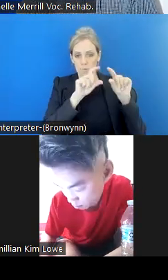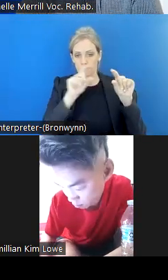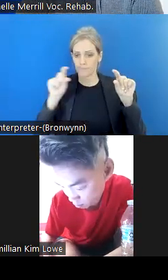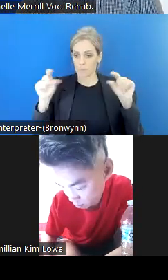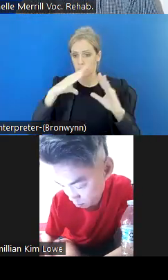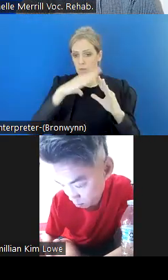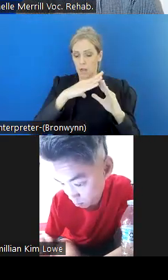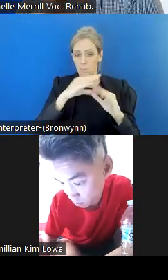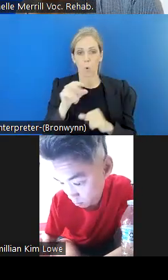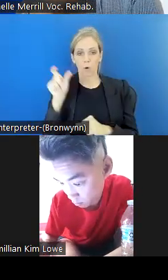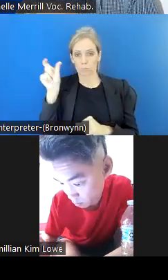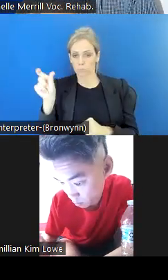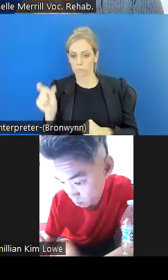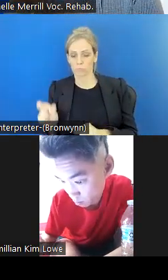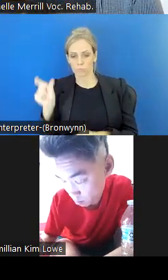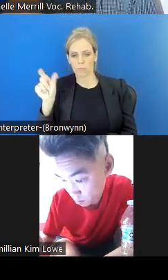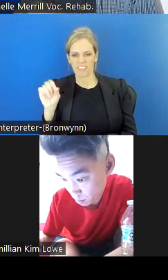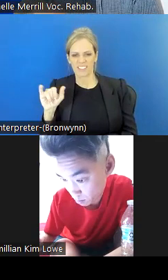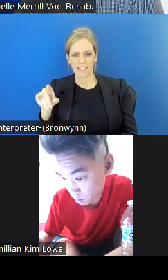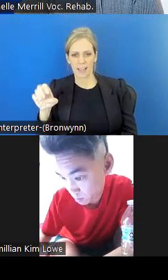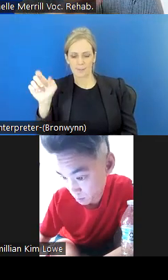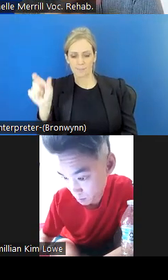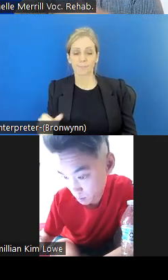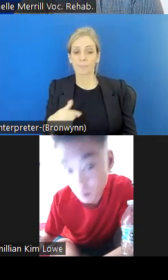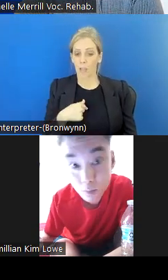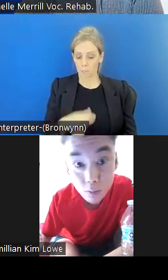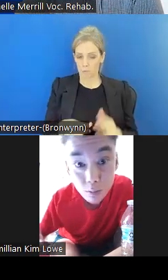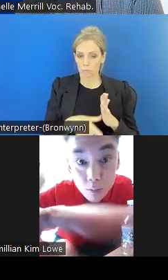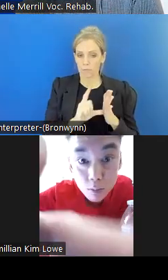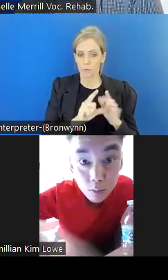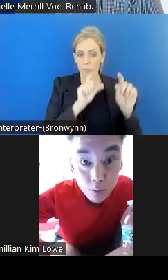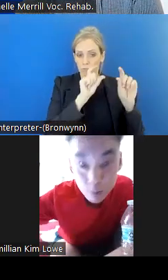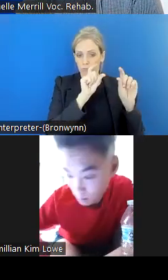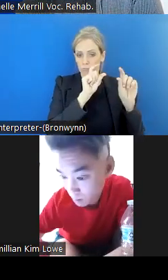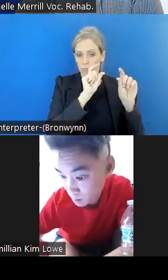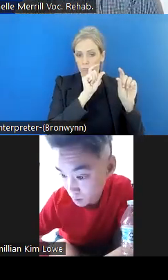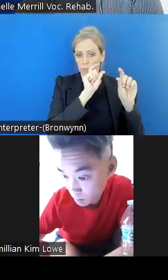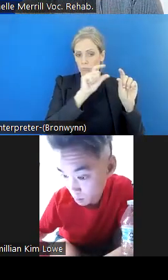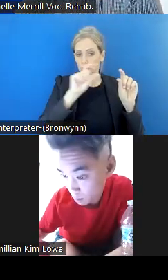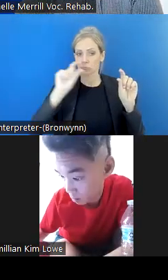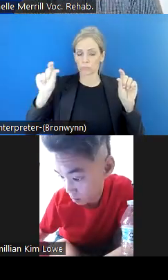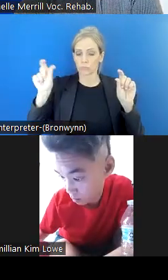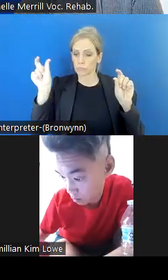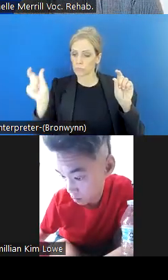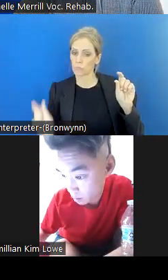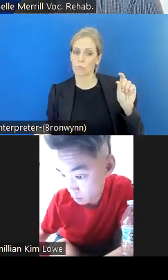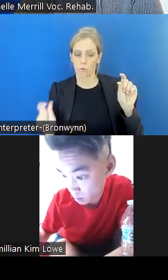sidebar. I'm going to go through each tab from top to bottom. I think that will make best sense.